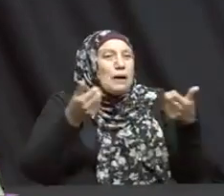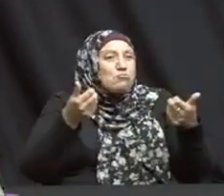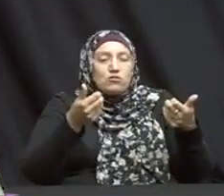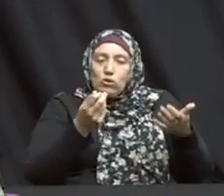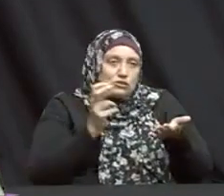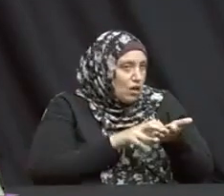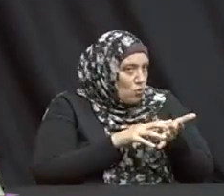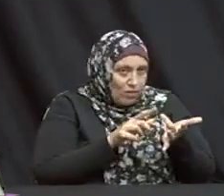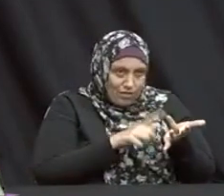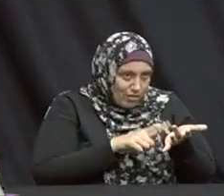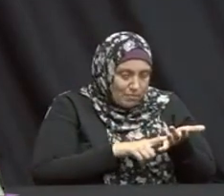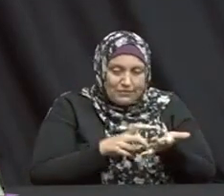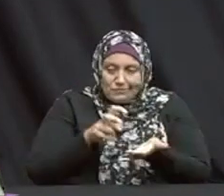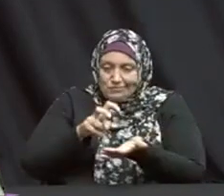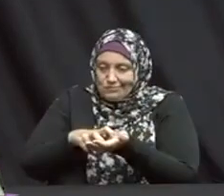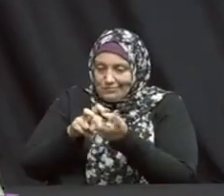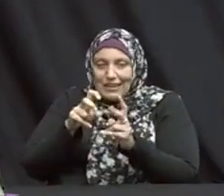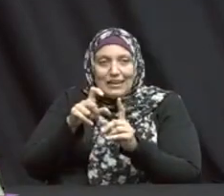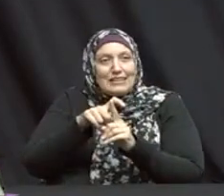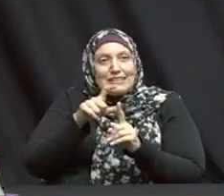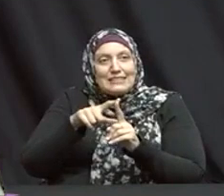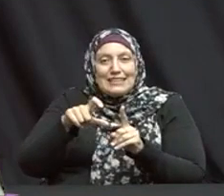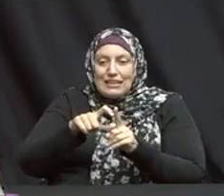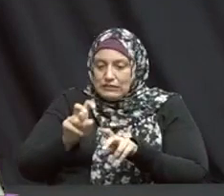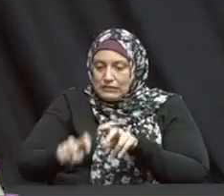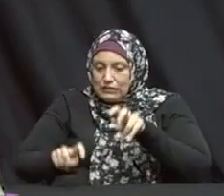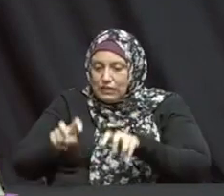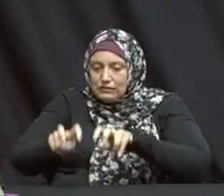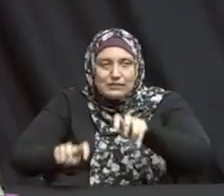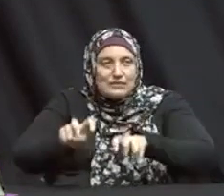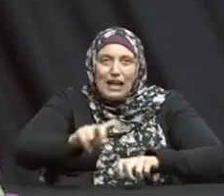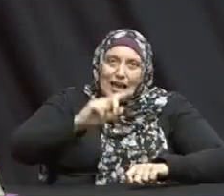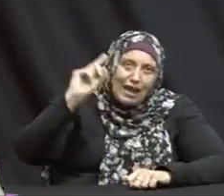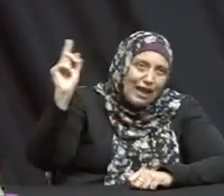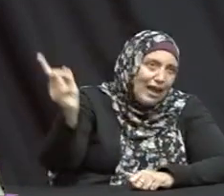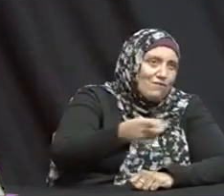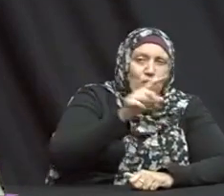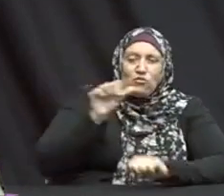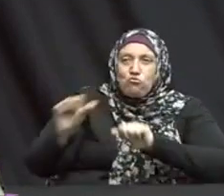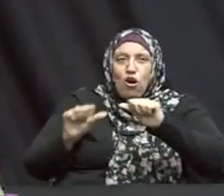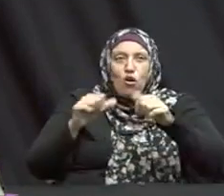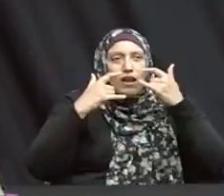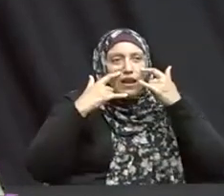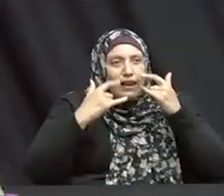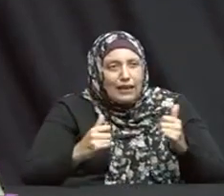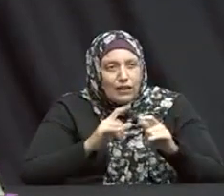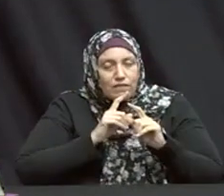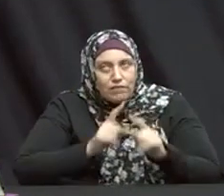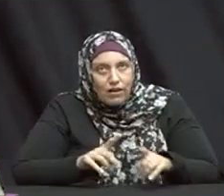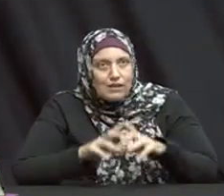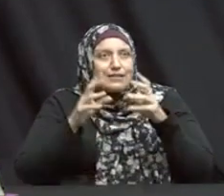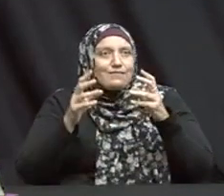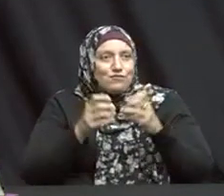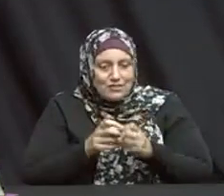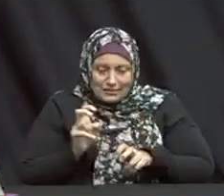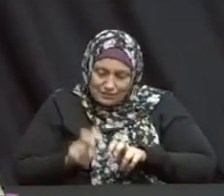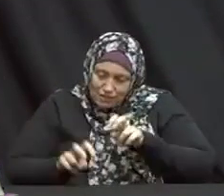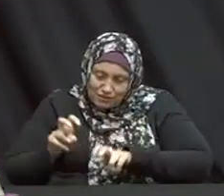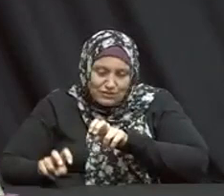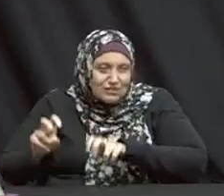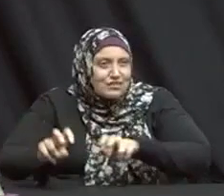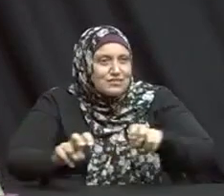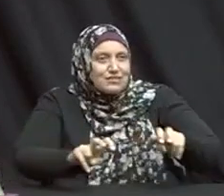of family arrangement. Every single family member would need to get independent legal advice and sign that agreement so that there would be